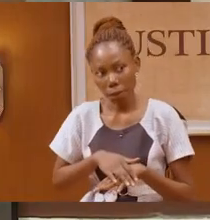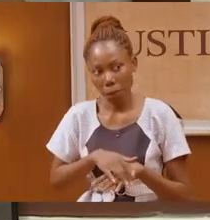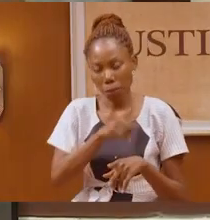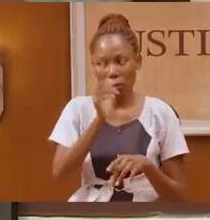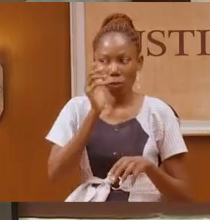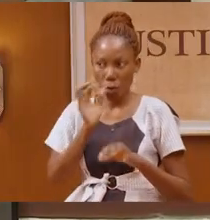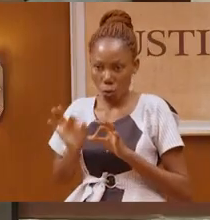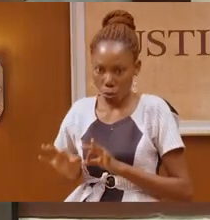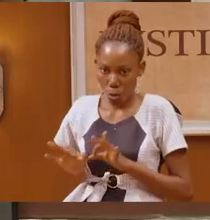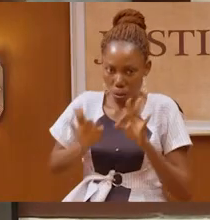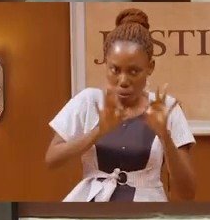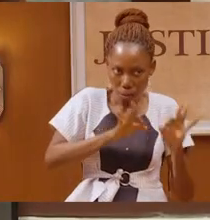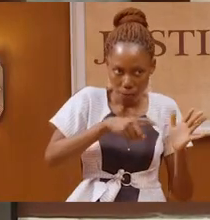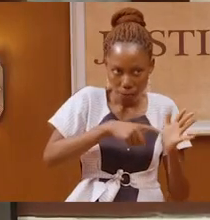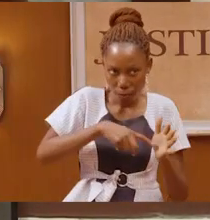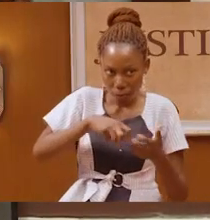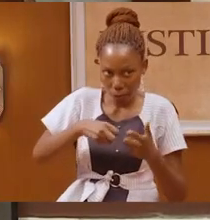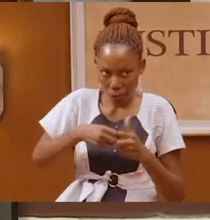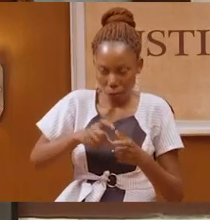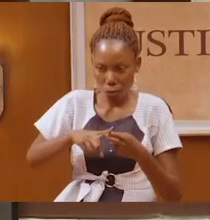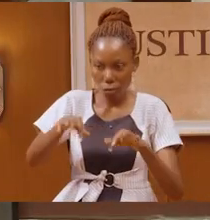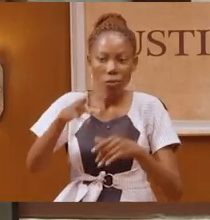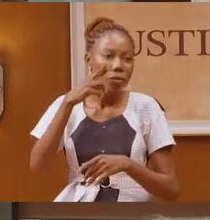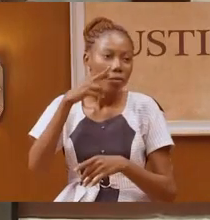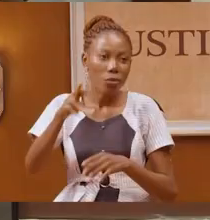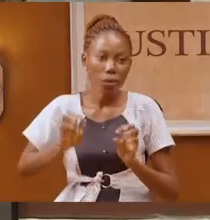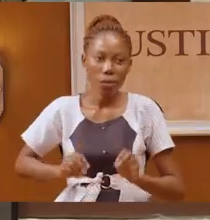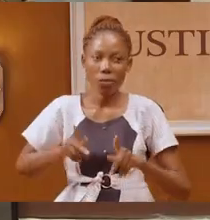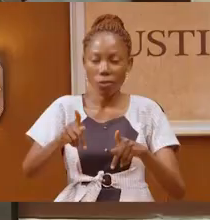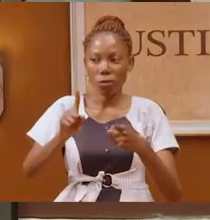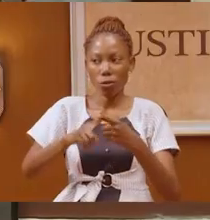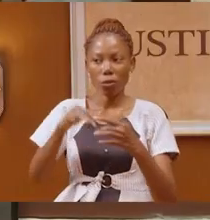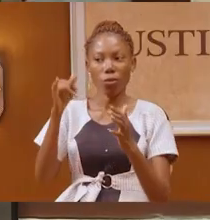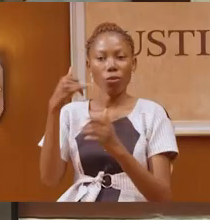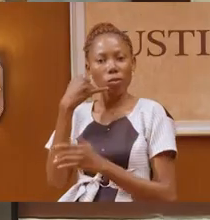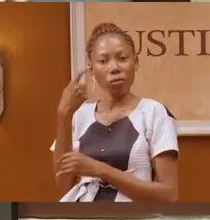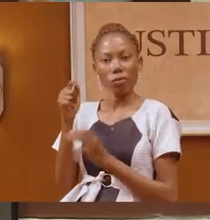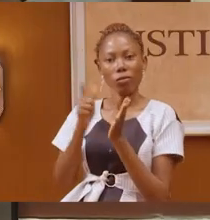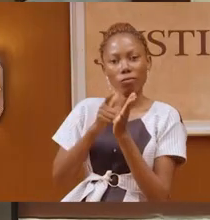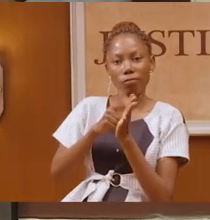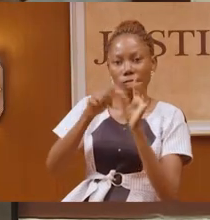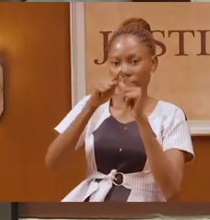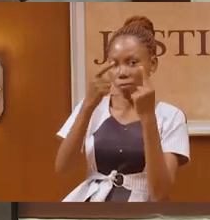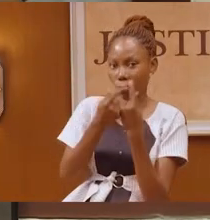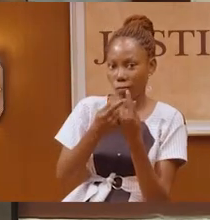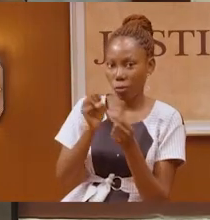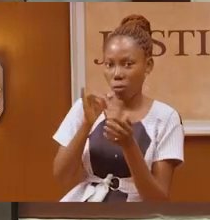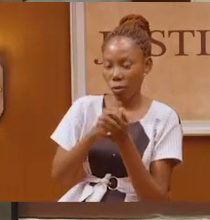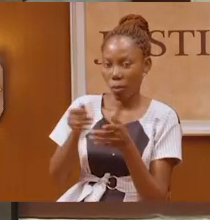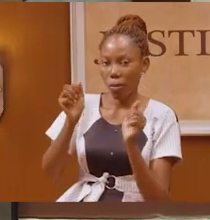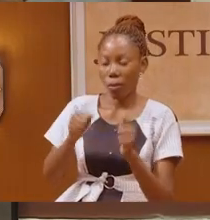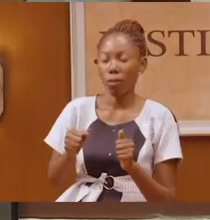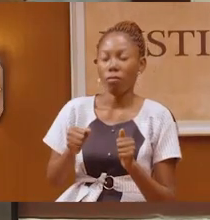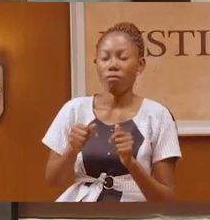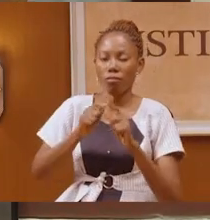adjourn. So we give her opportunity to reach out to the legal team so that they can set up another